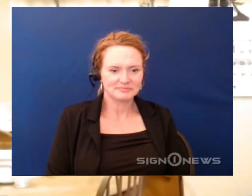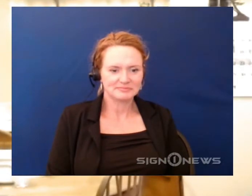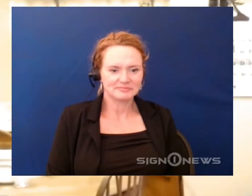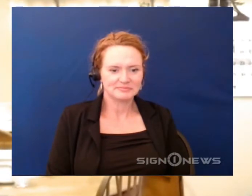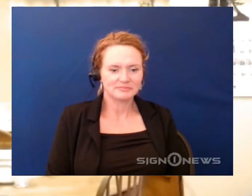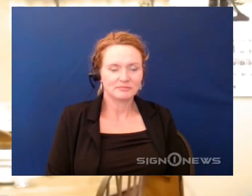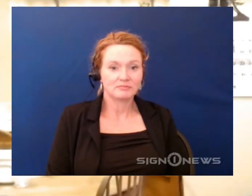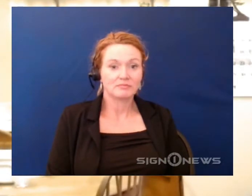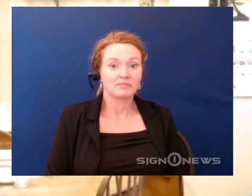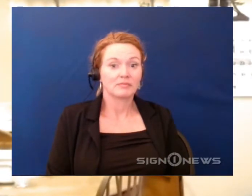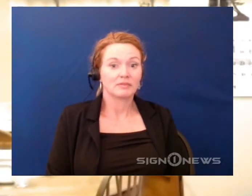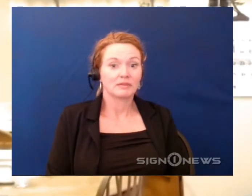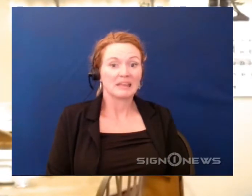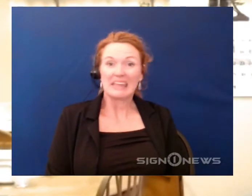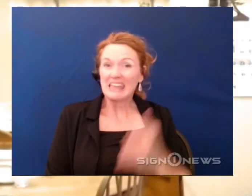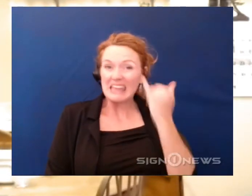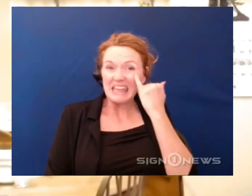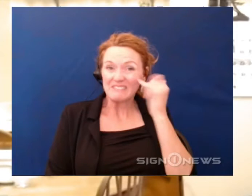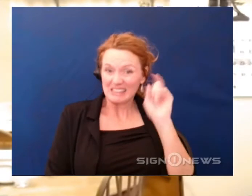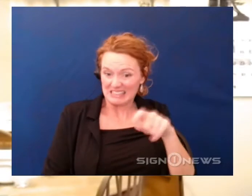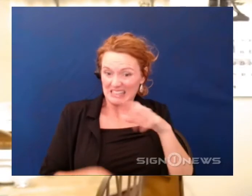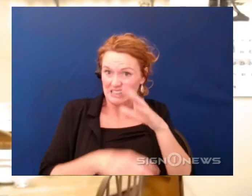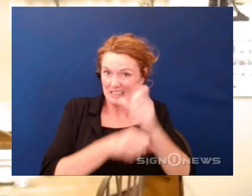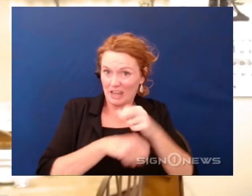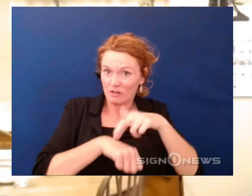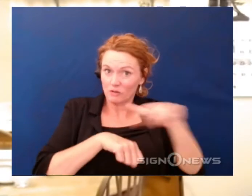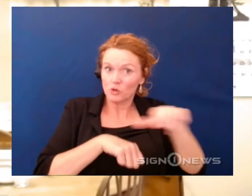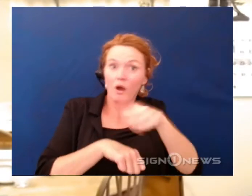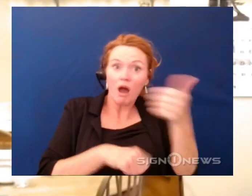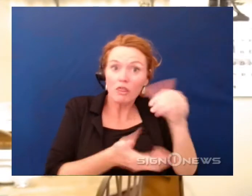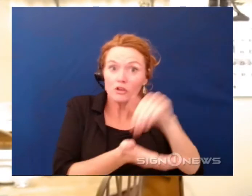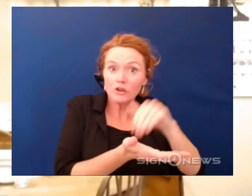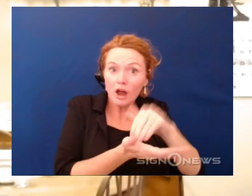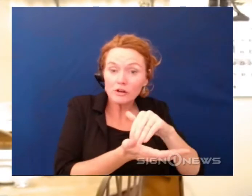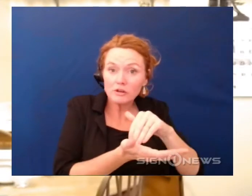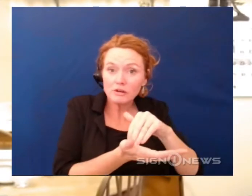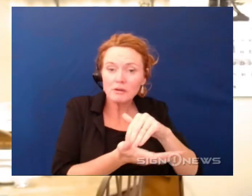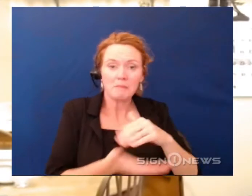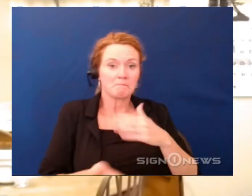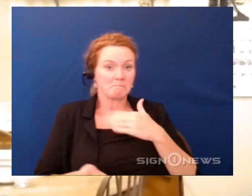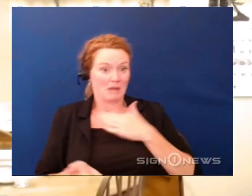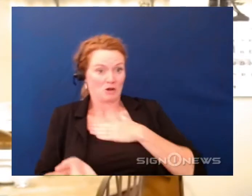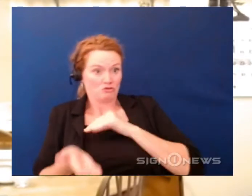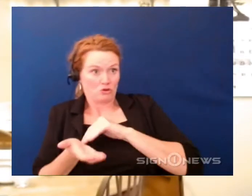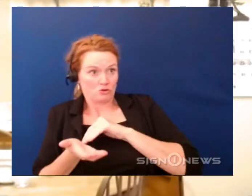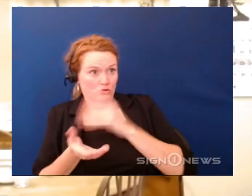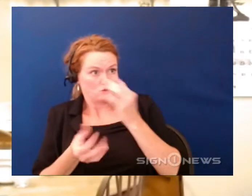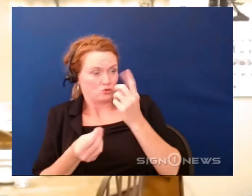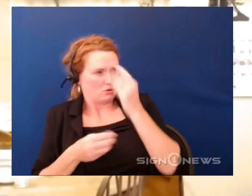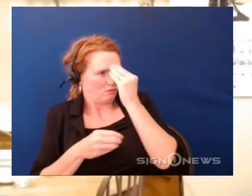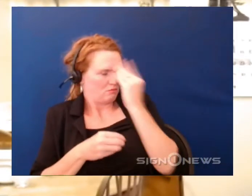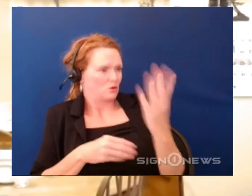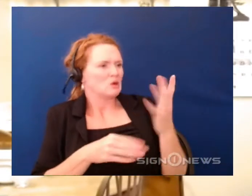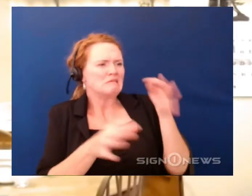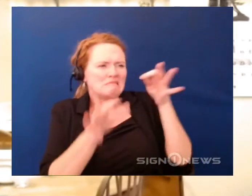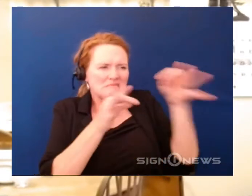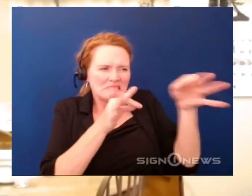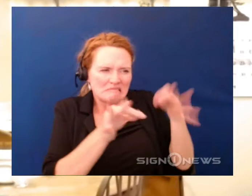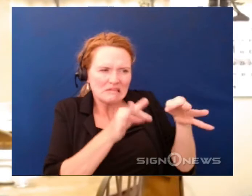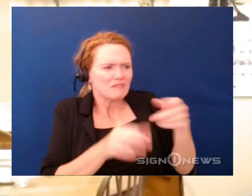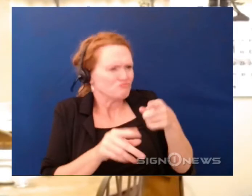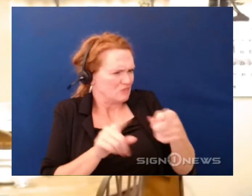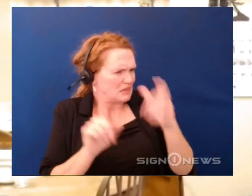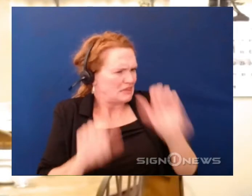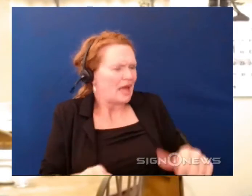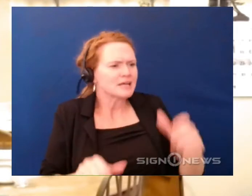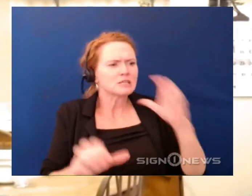When I need to get a referral, my doctor always lets their colleagues know that I am fully capable of understanding and